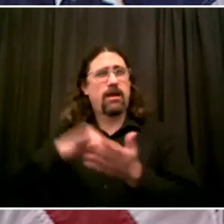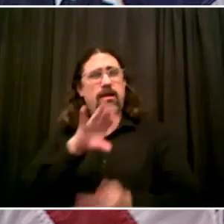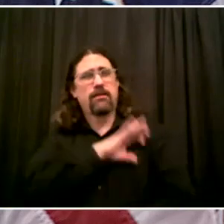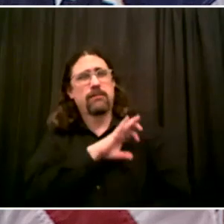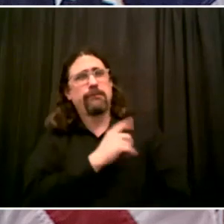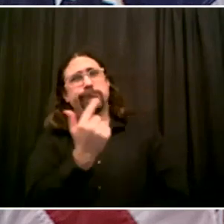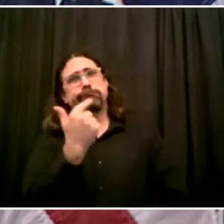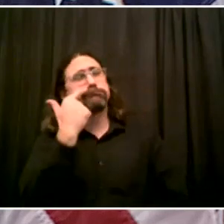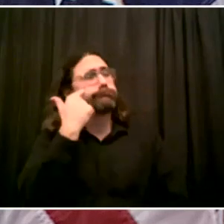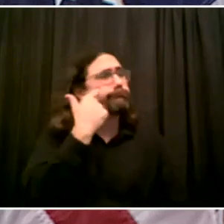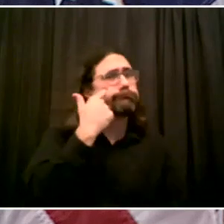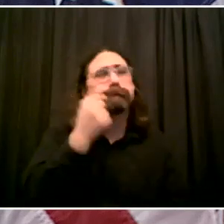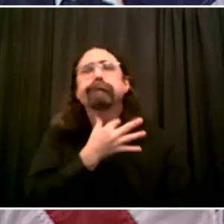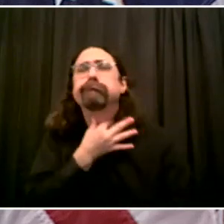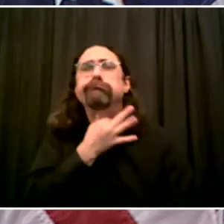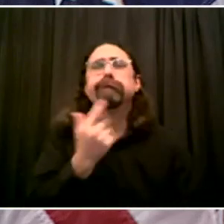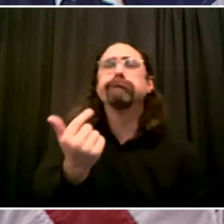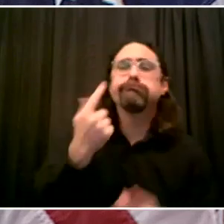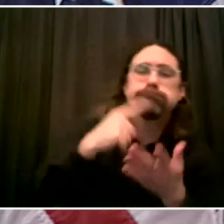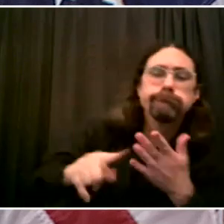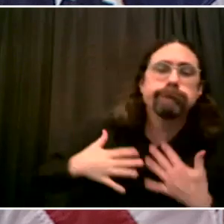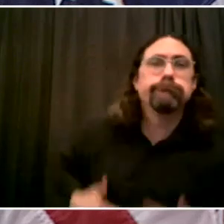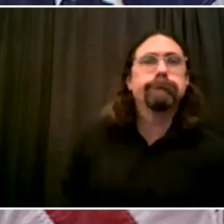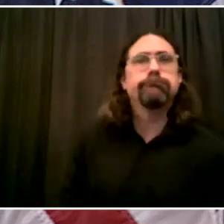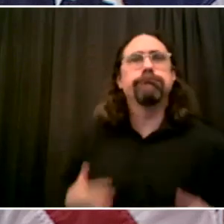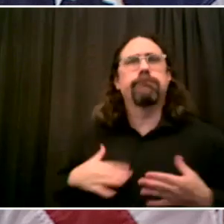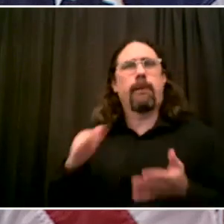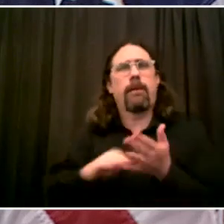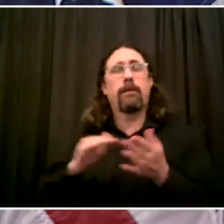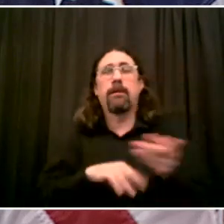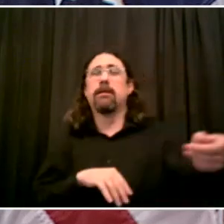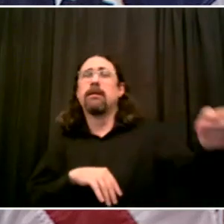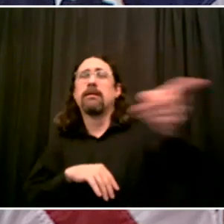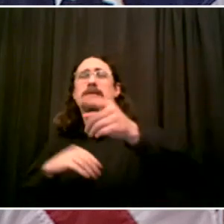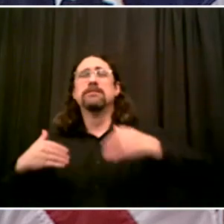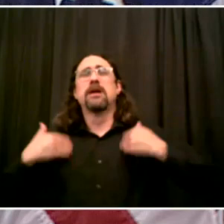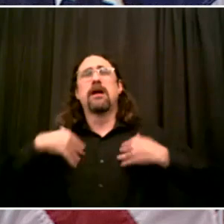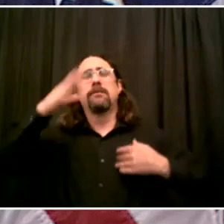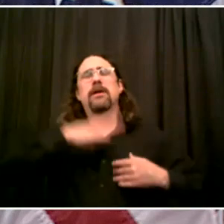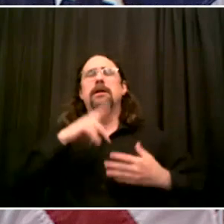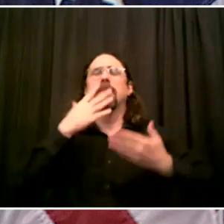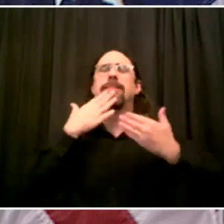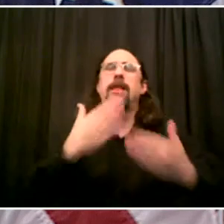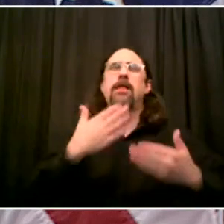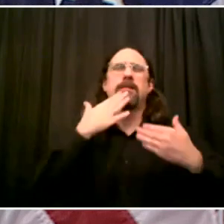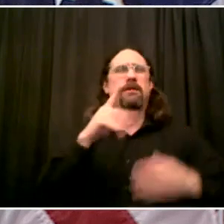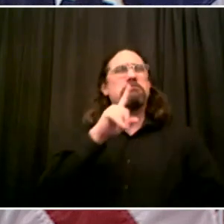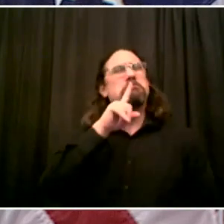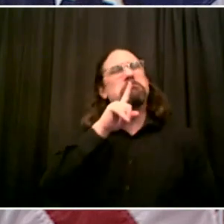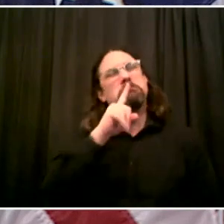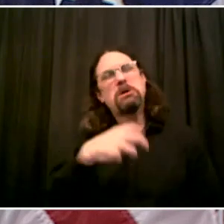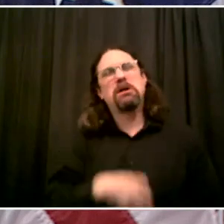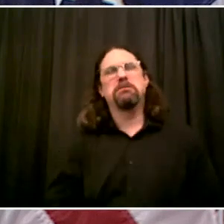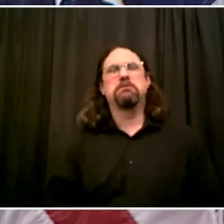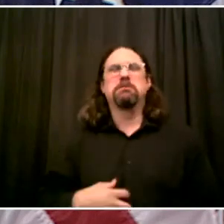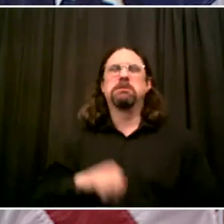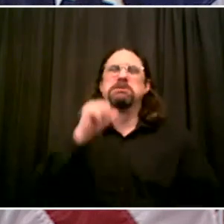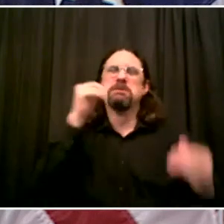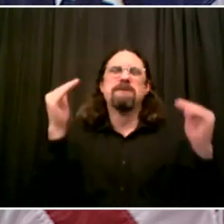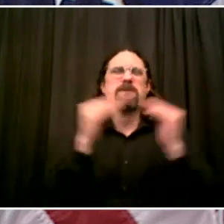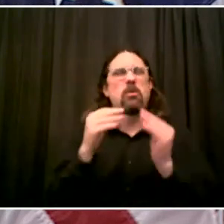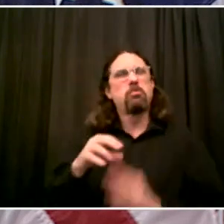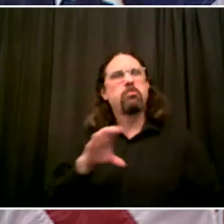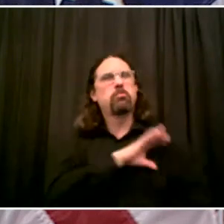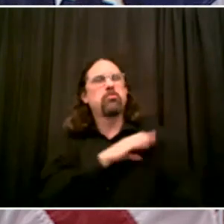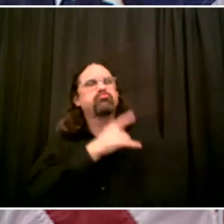That was broken. We fixed that. And I've heard from those who used to experience that disrespect how